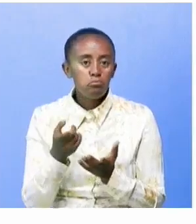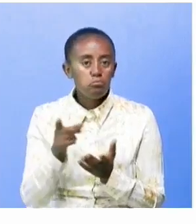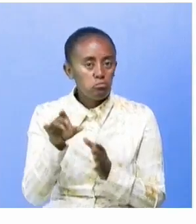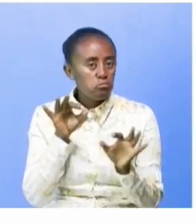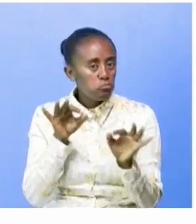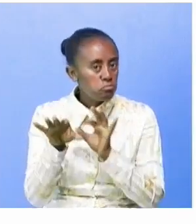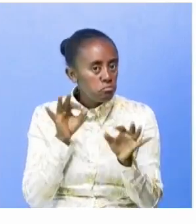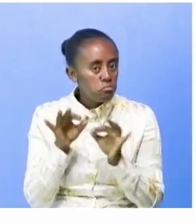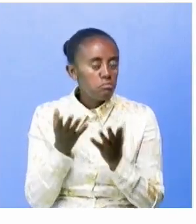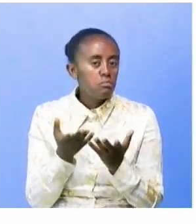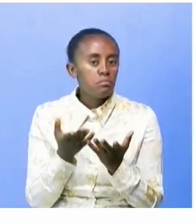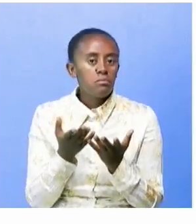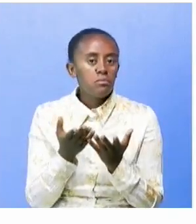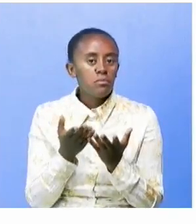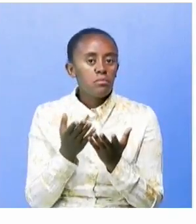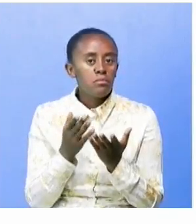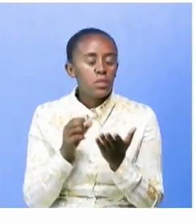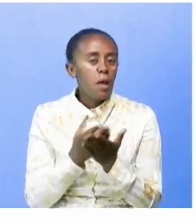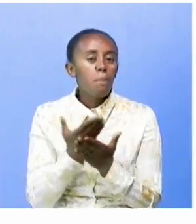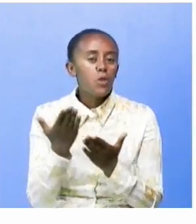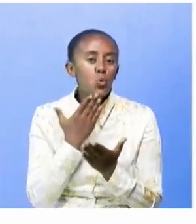gaining something good,